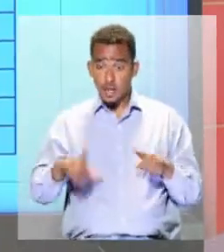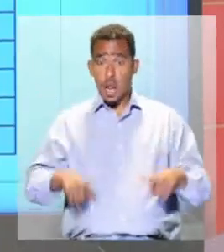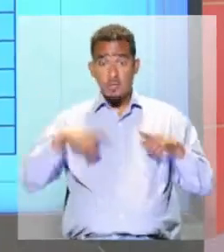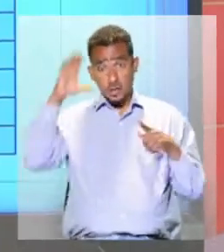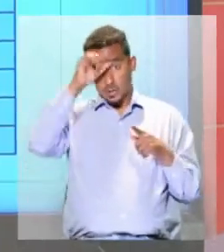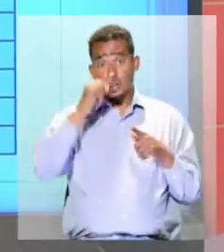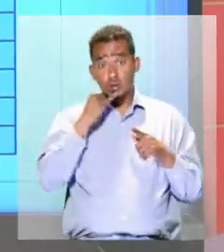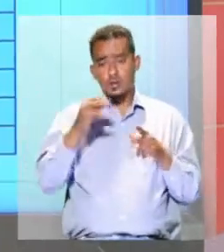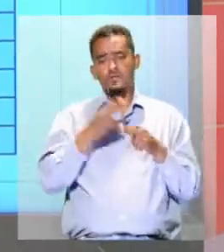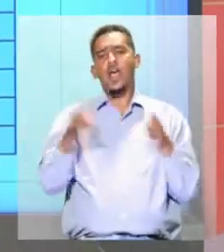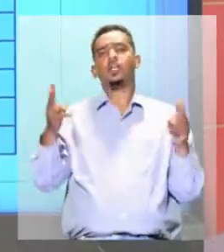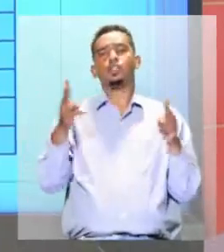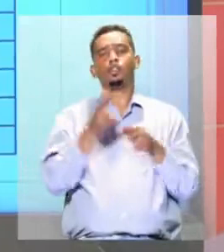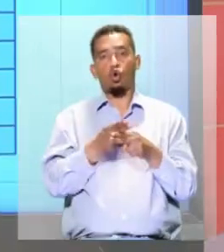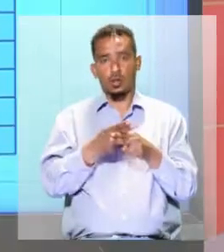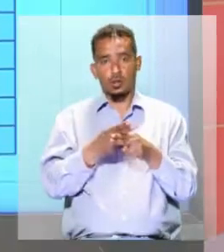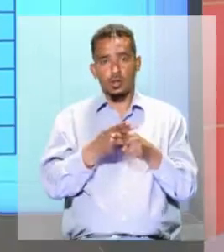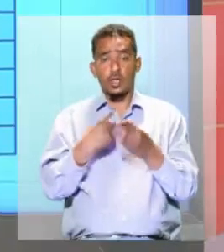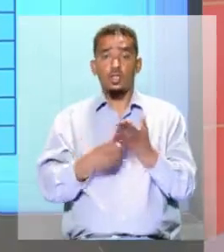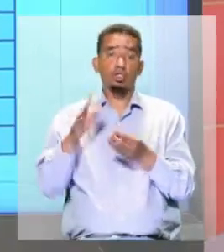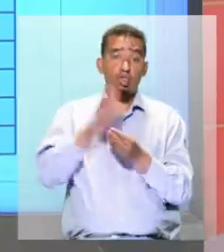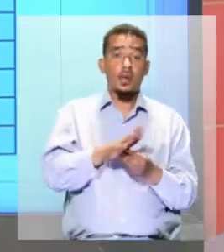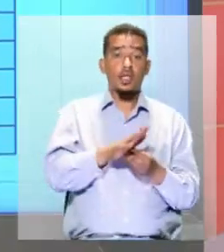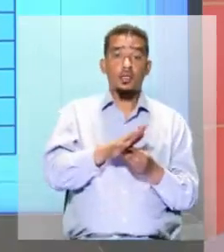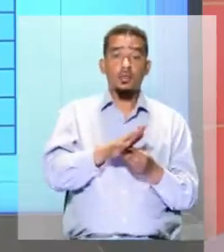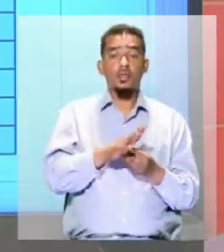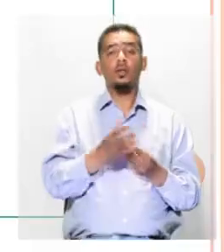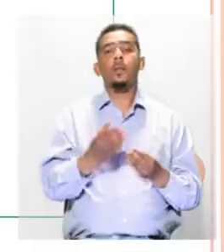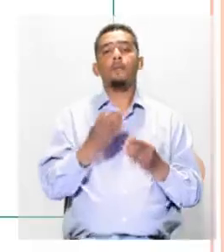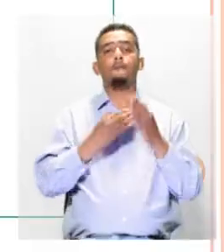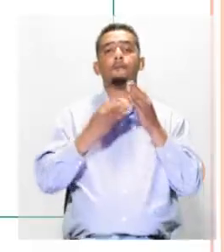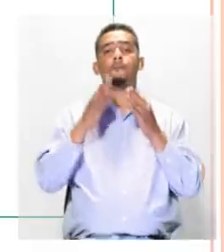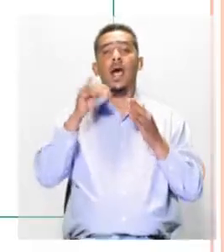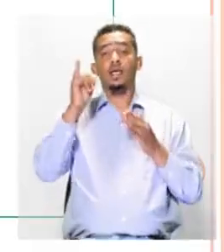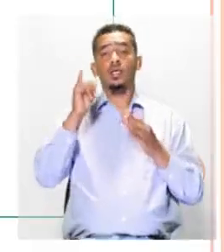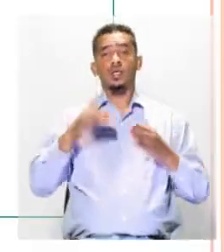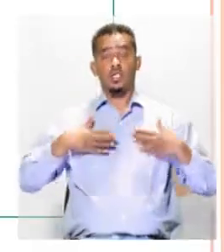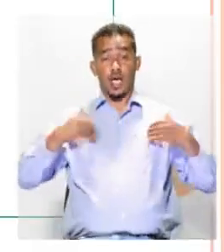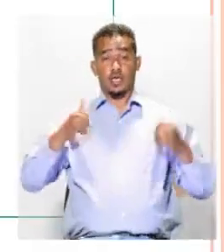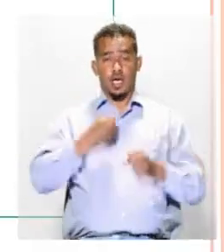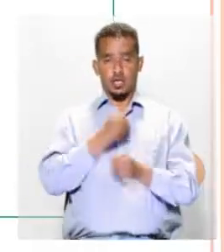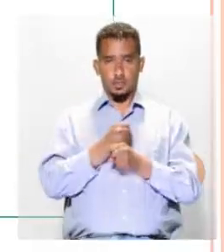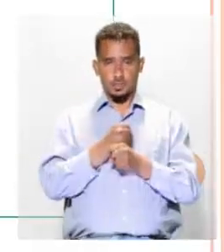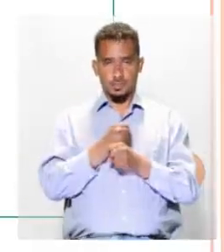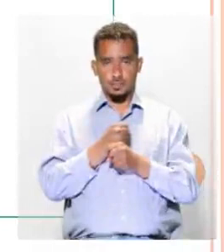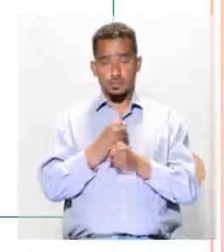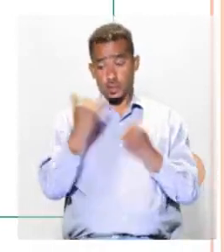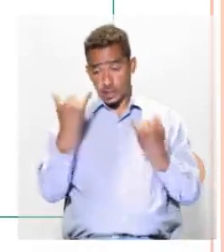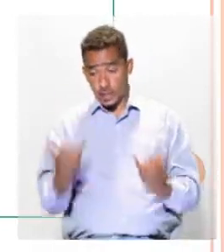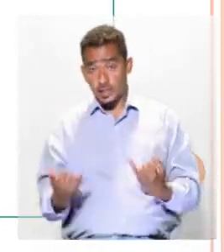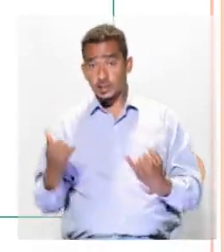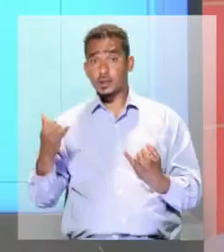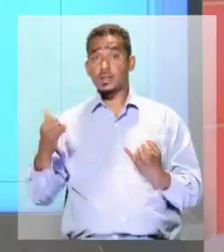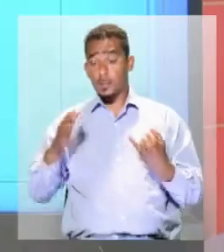is very short. It is dominated by young age group. The current birth and death rate